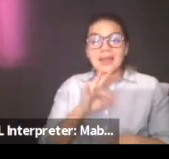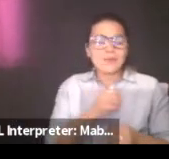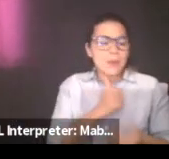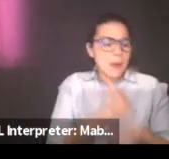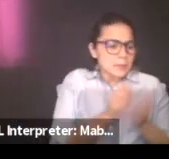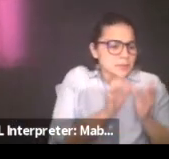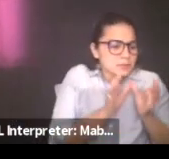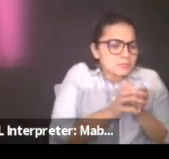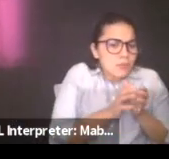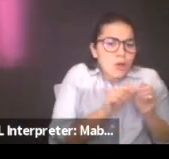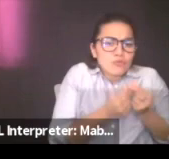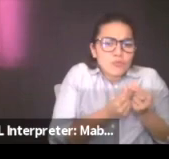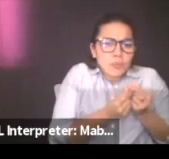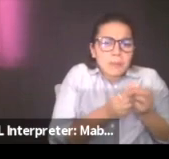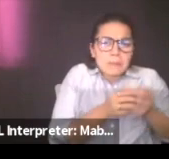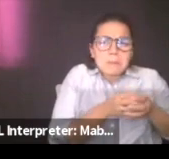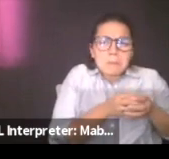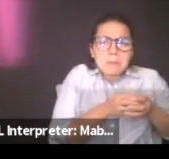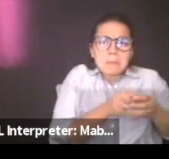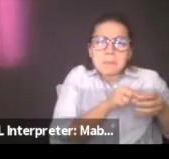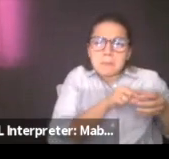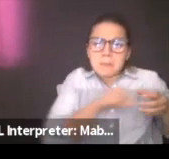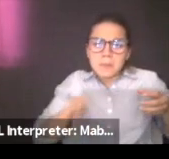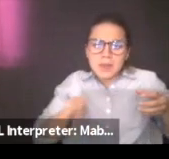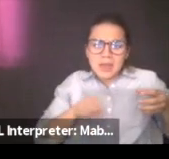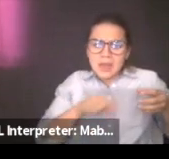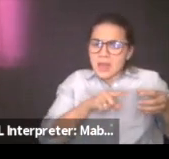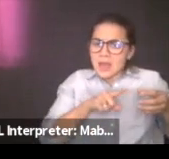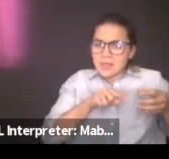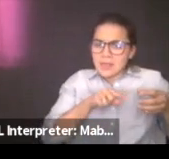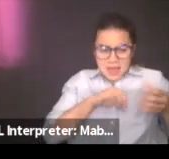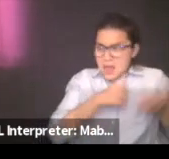back for some of us, it's insufficient, and the thing